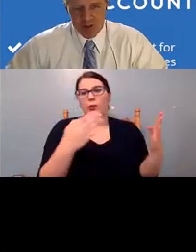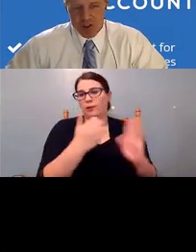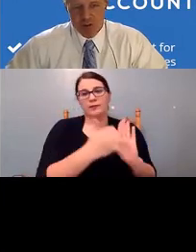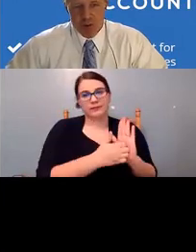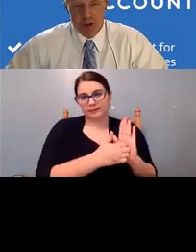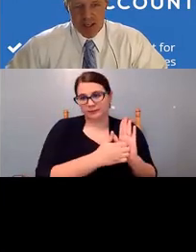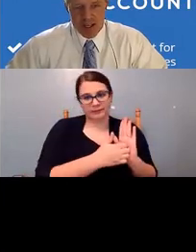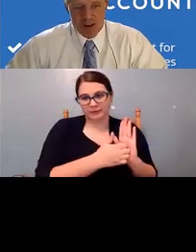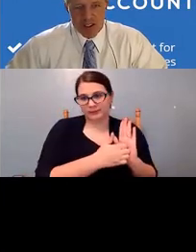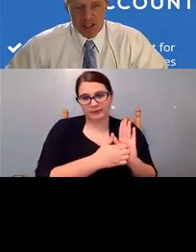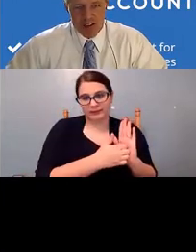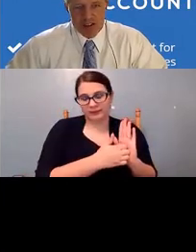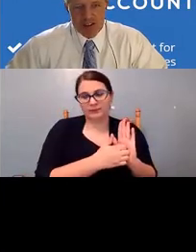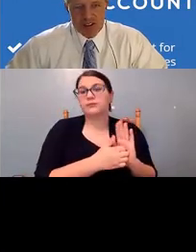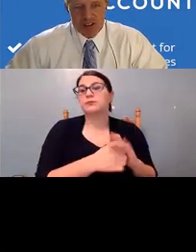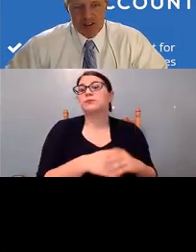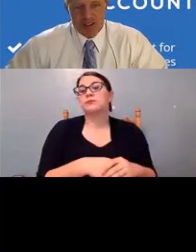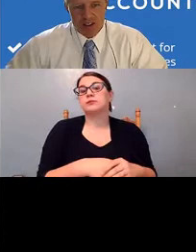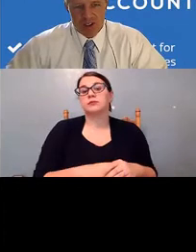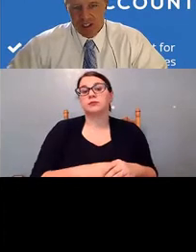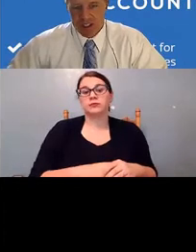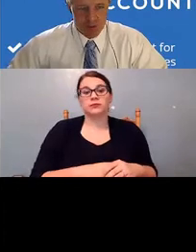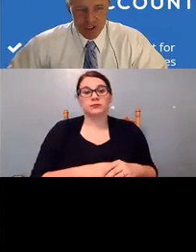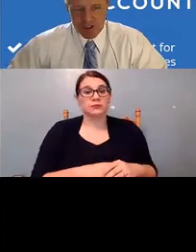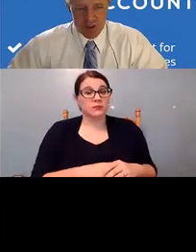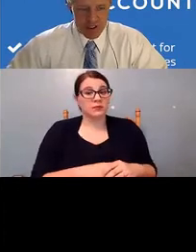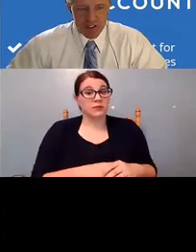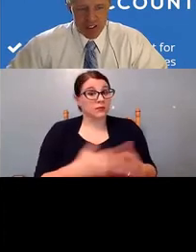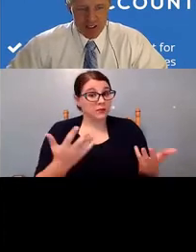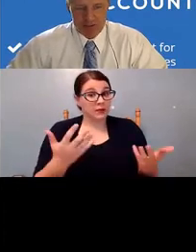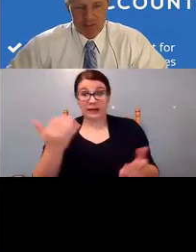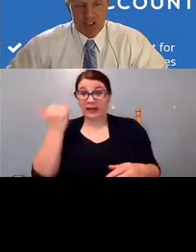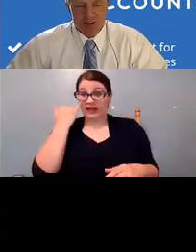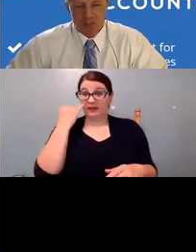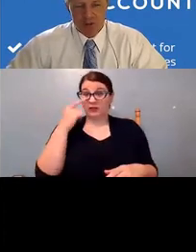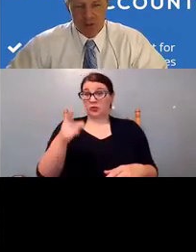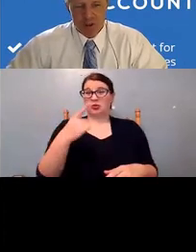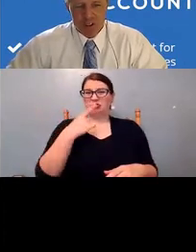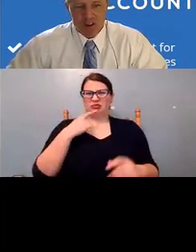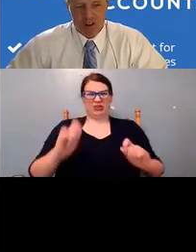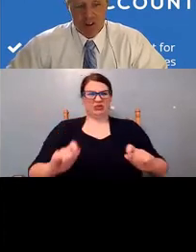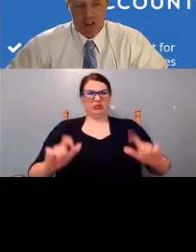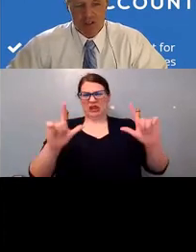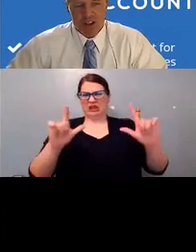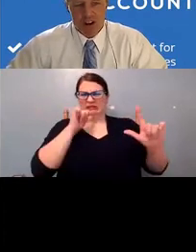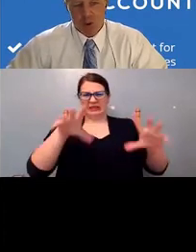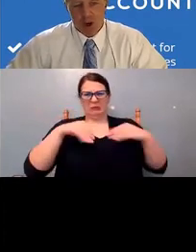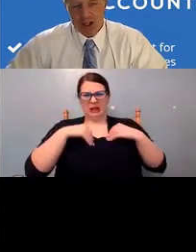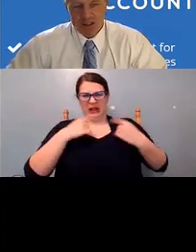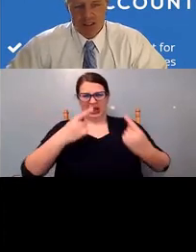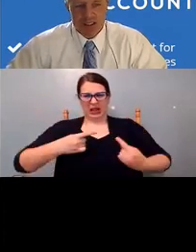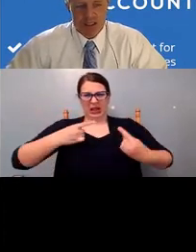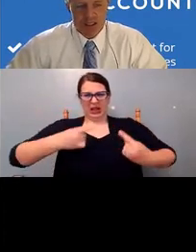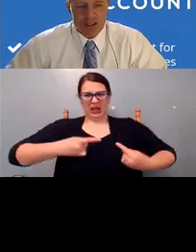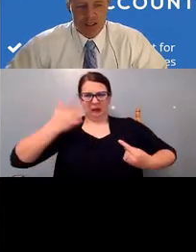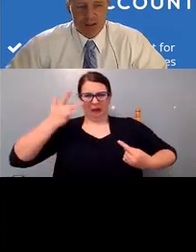But I thought I would just point that out in case you get a red screen saying not acceptable and you're trying to figure out